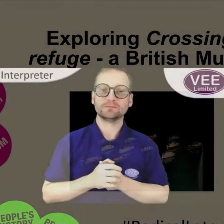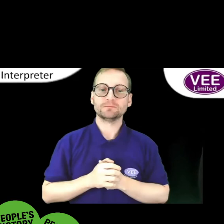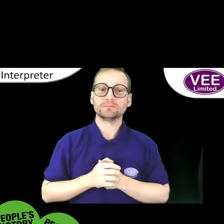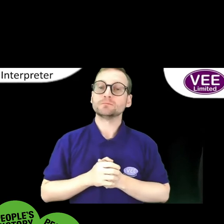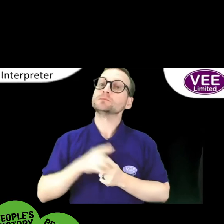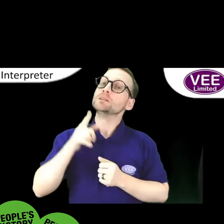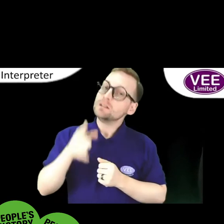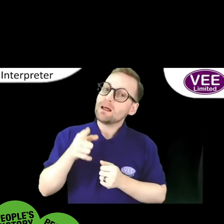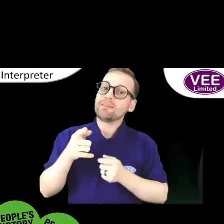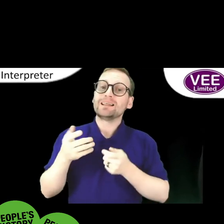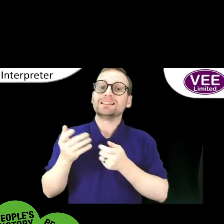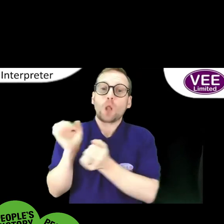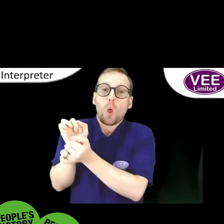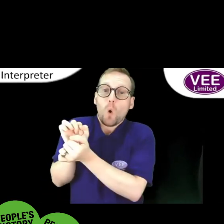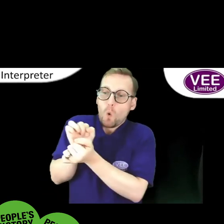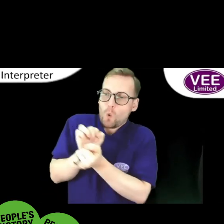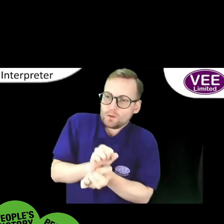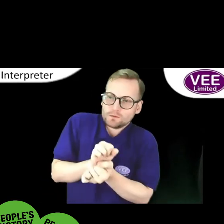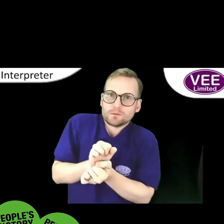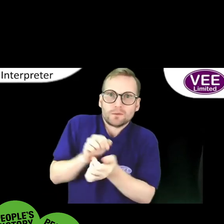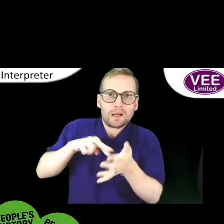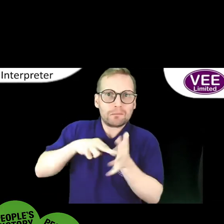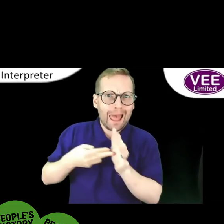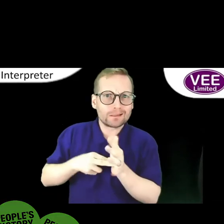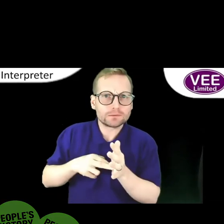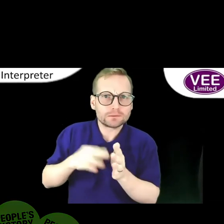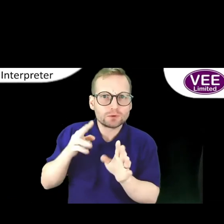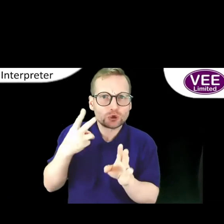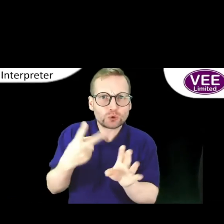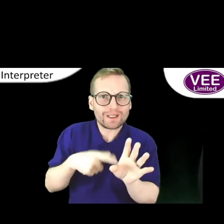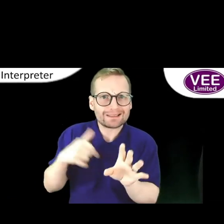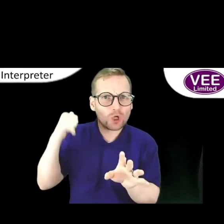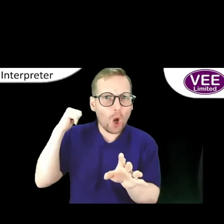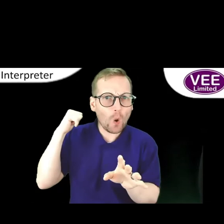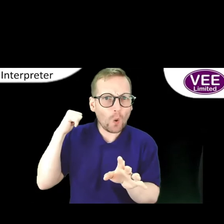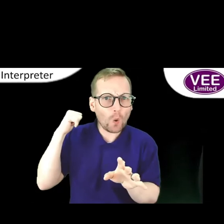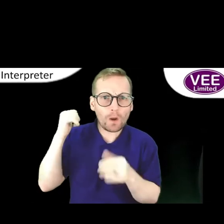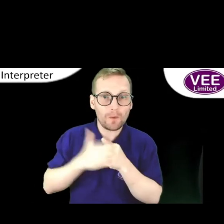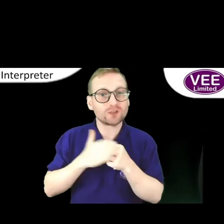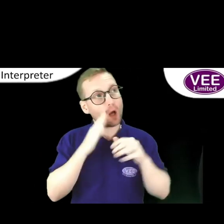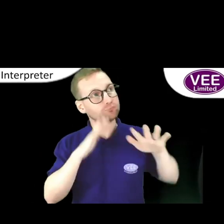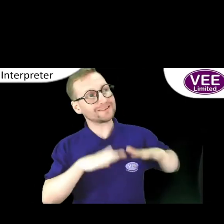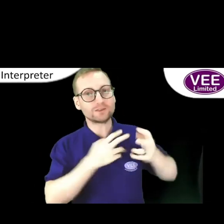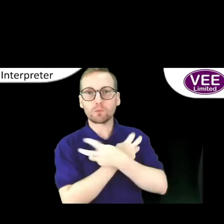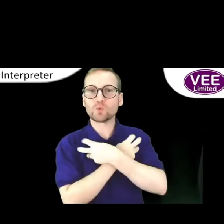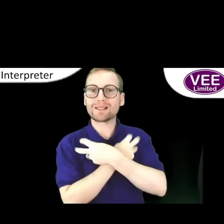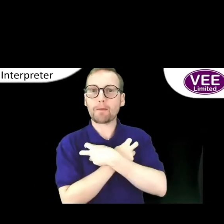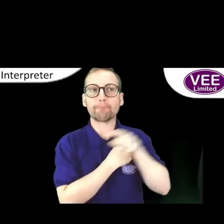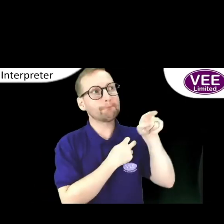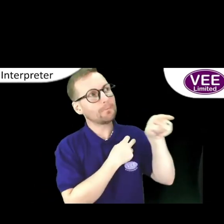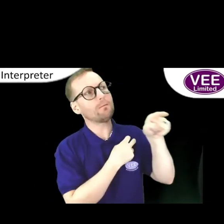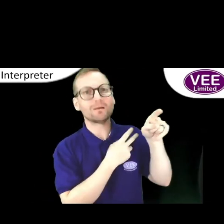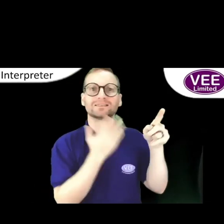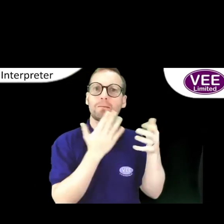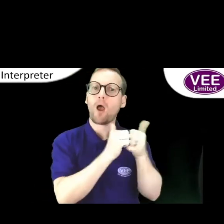Planning for this loan began over 2 years ago, back in 2019, when I saw a post from the British Museum seeking partners to express